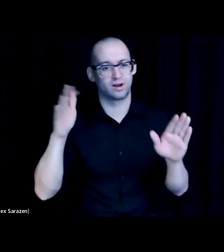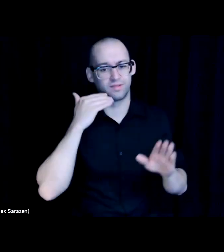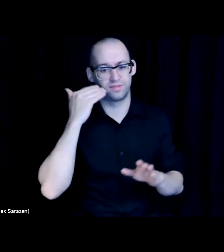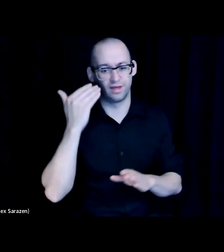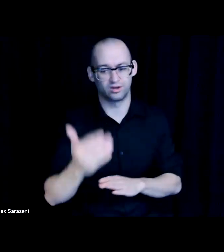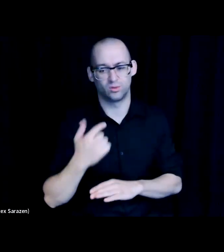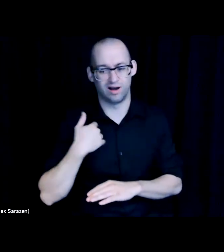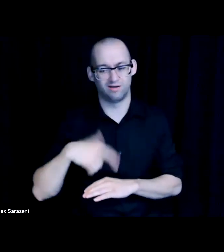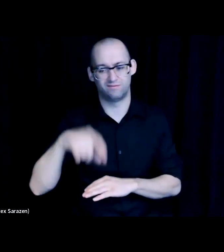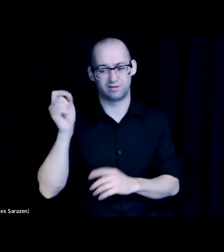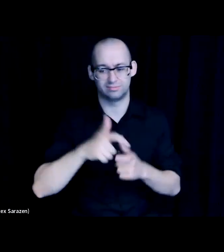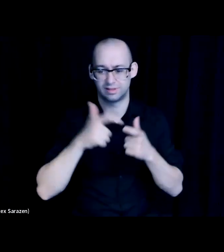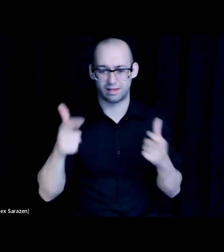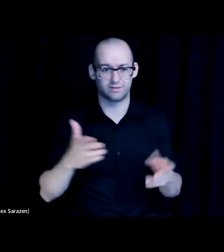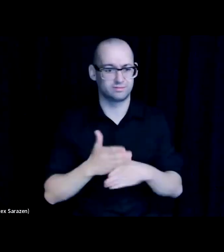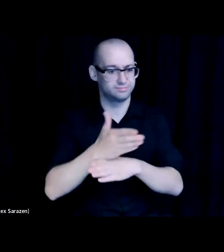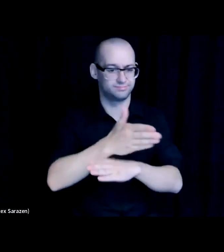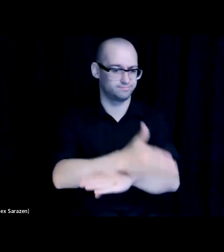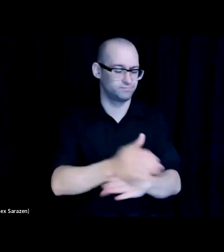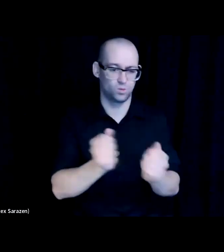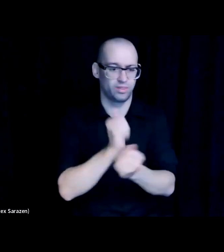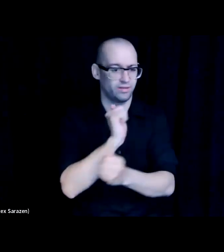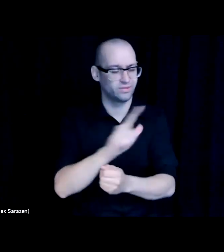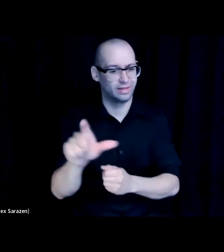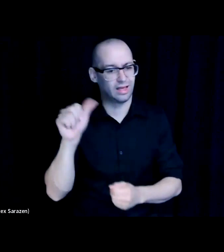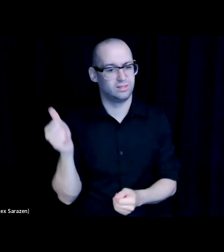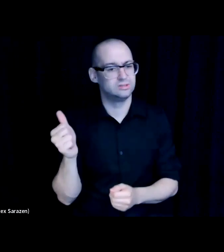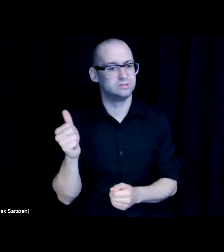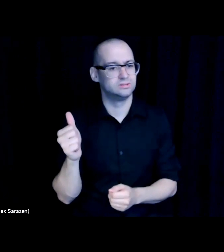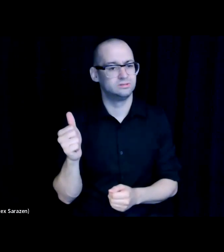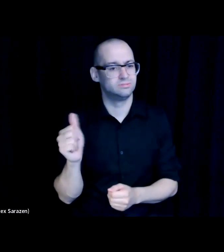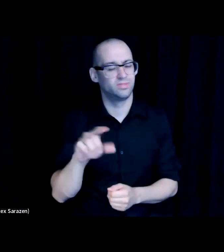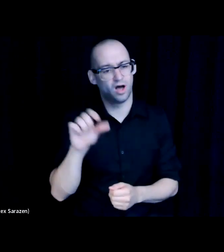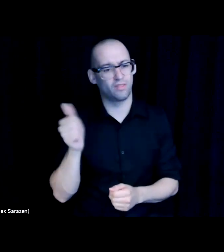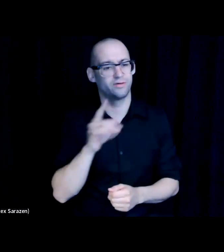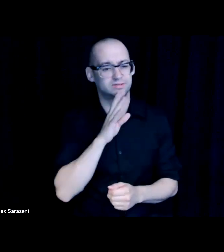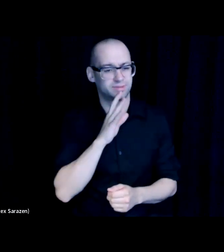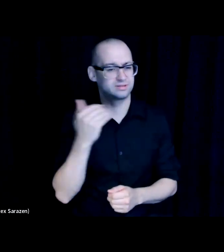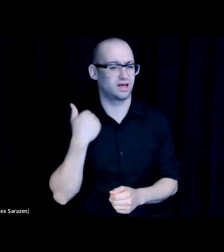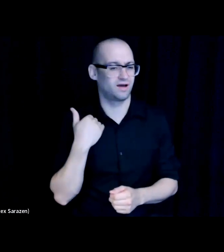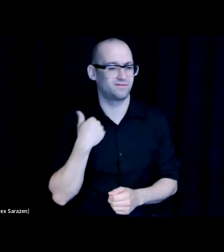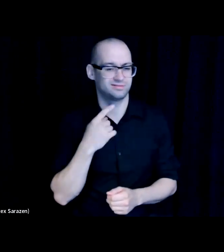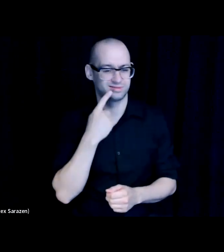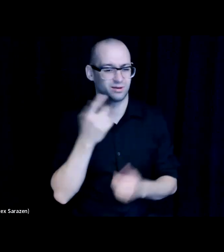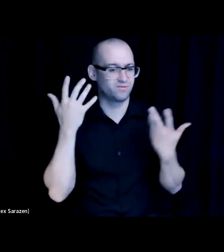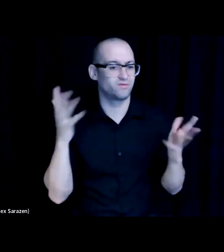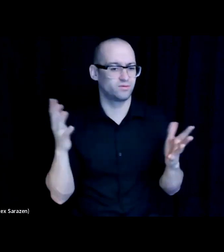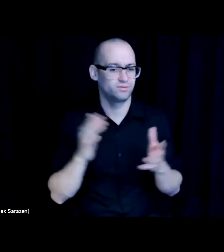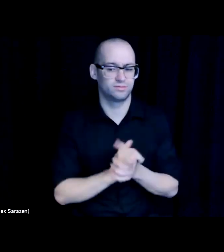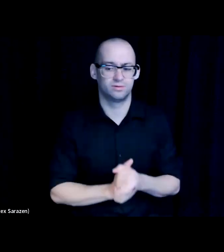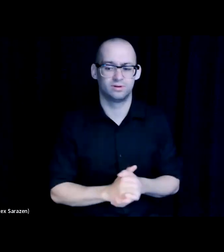of intersectionality with everything else that the other speakers have mentioned. I'm